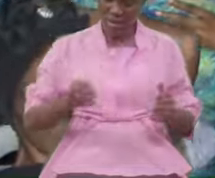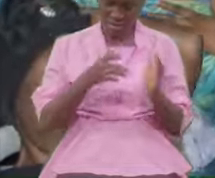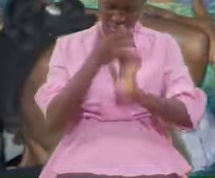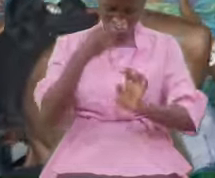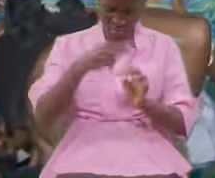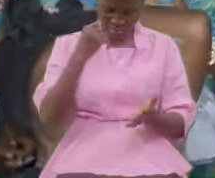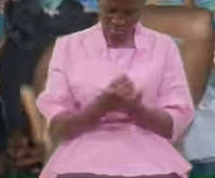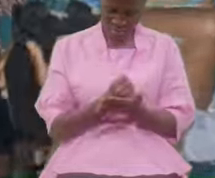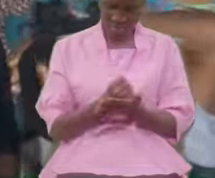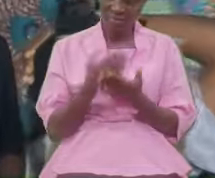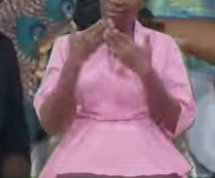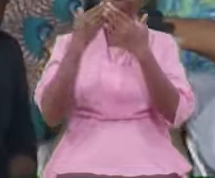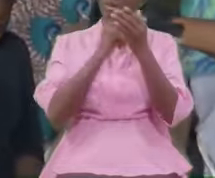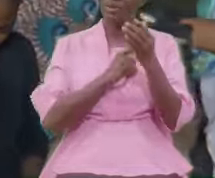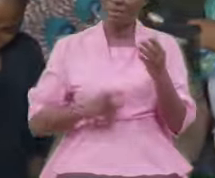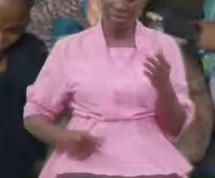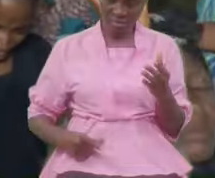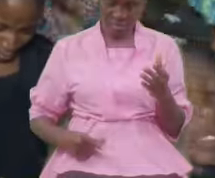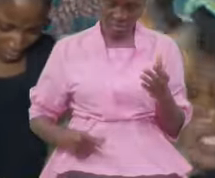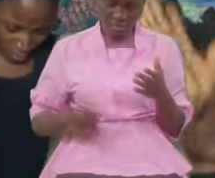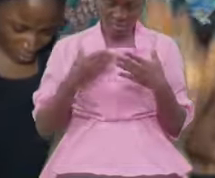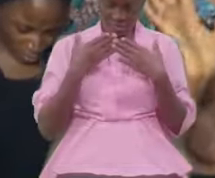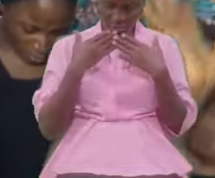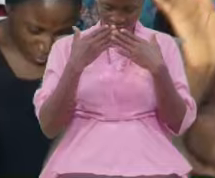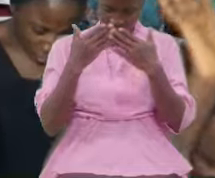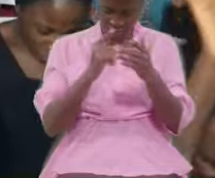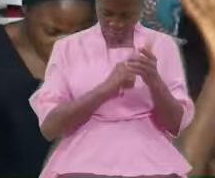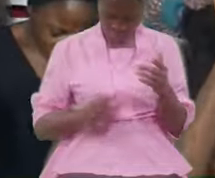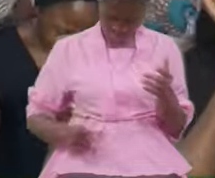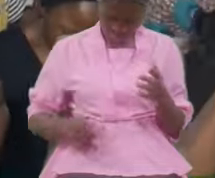Thank you Lord Thank you Lord